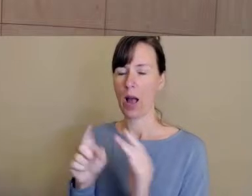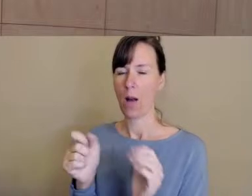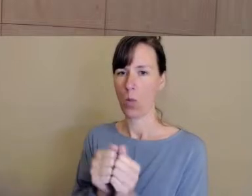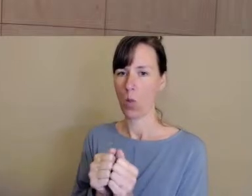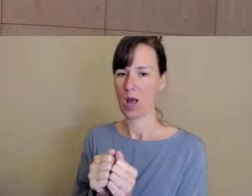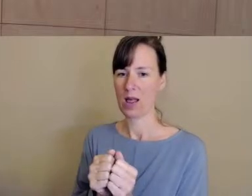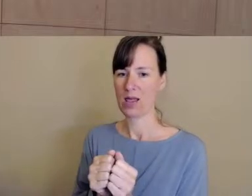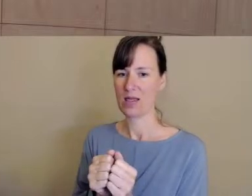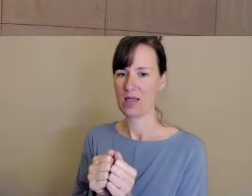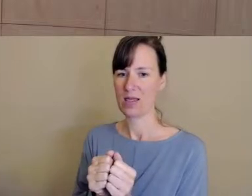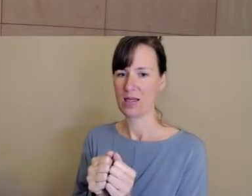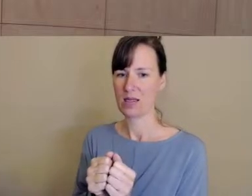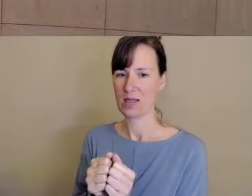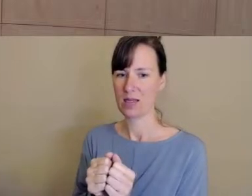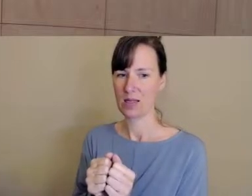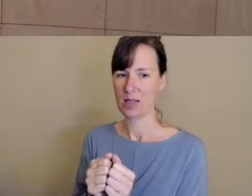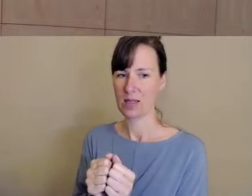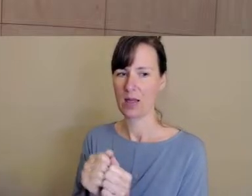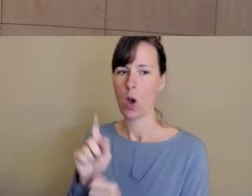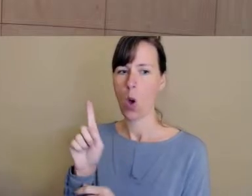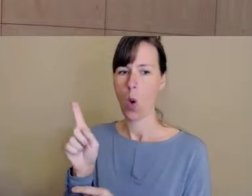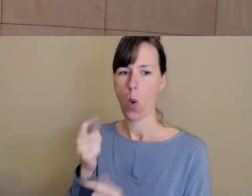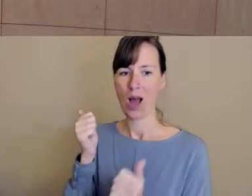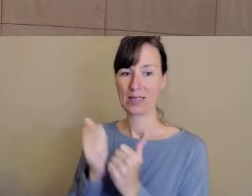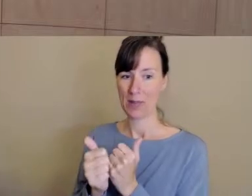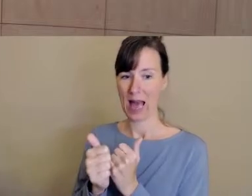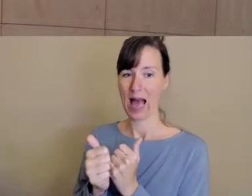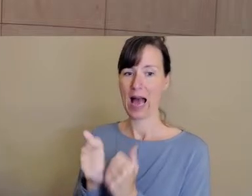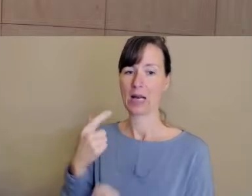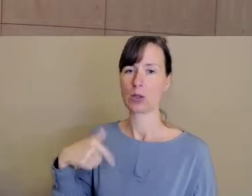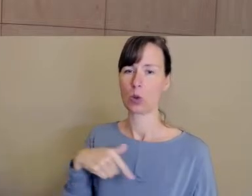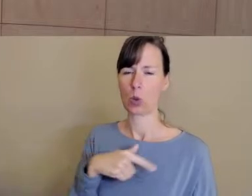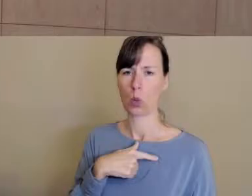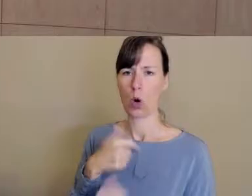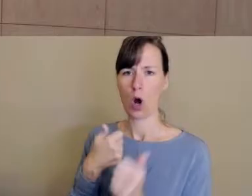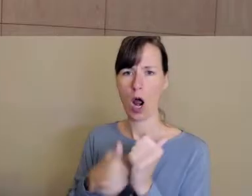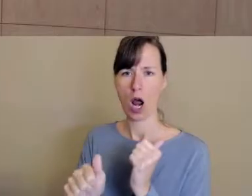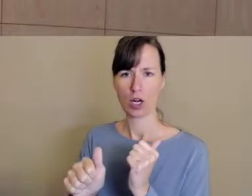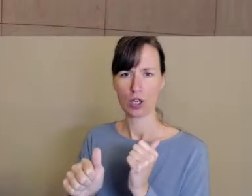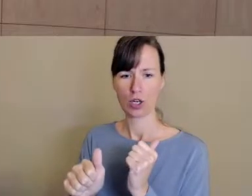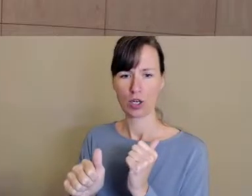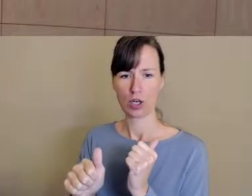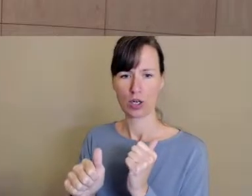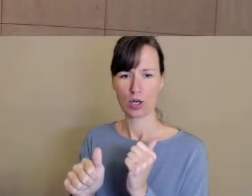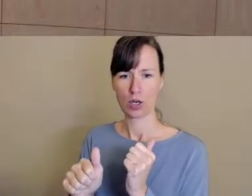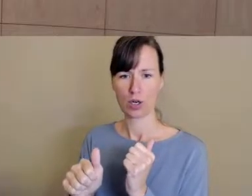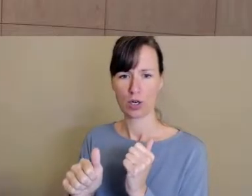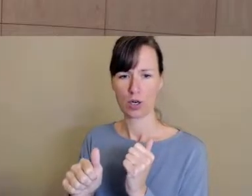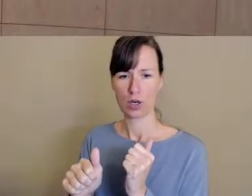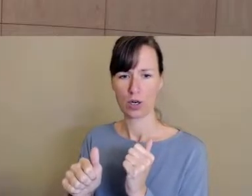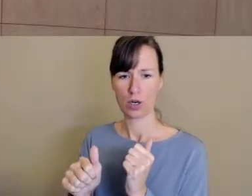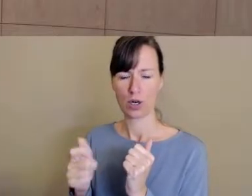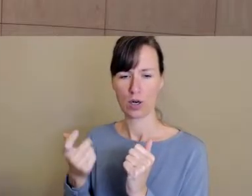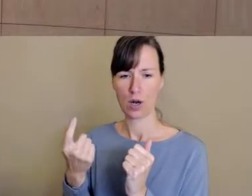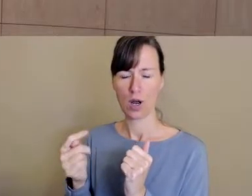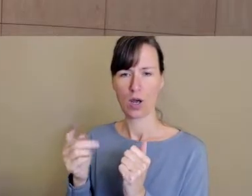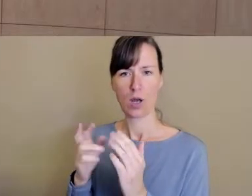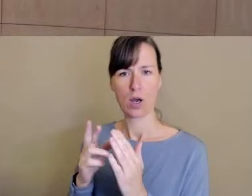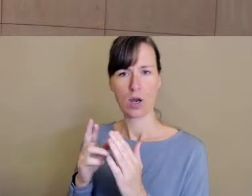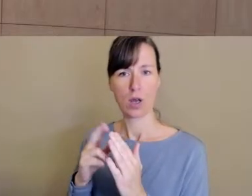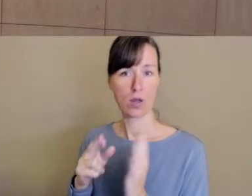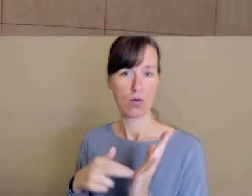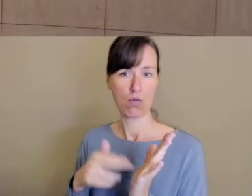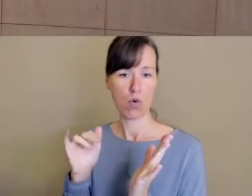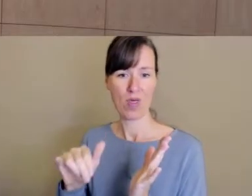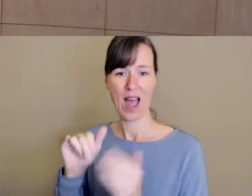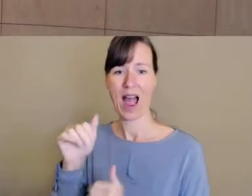once passed, we're under the underlying premise that each council member, if they do an event, they are partnering with the